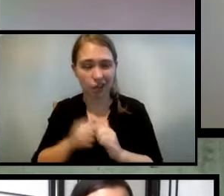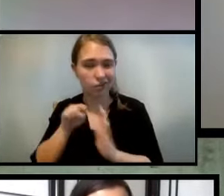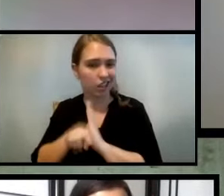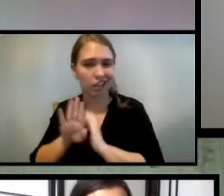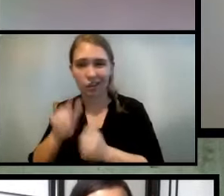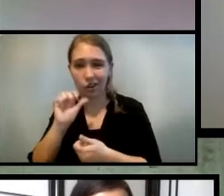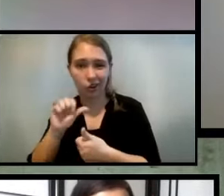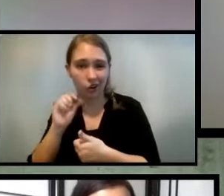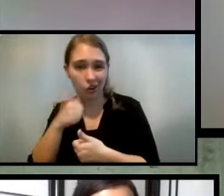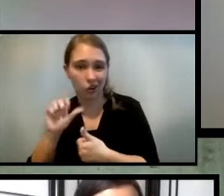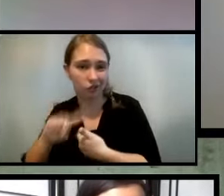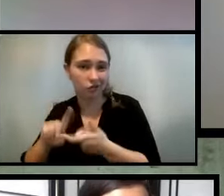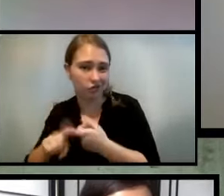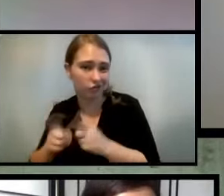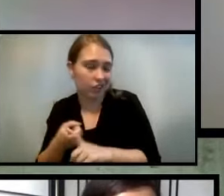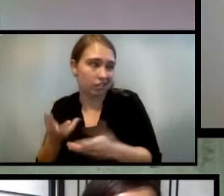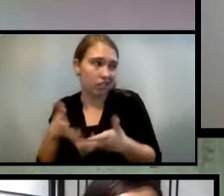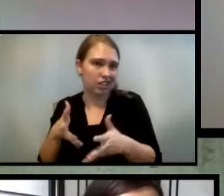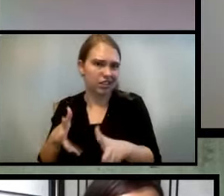think of.